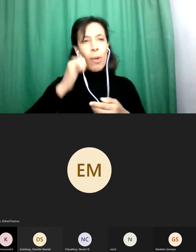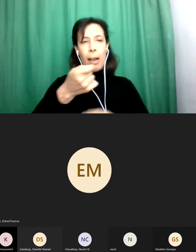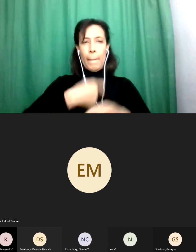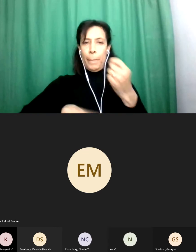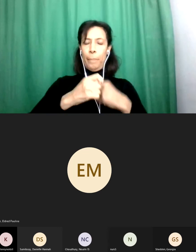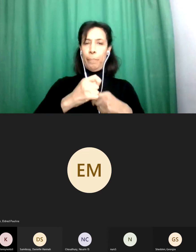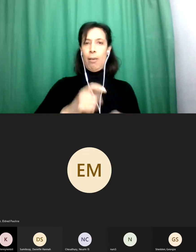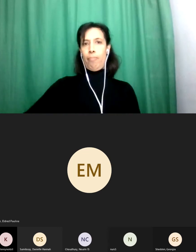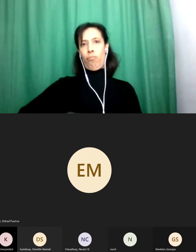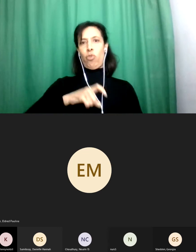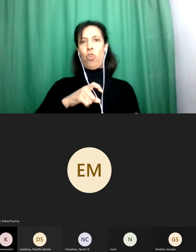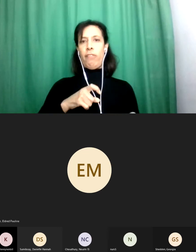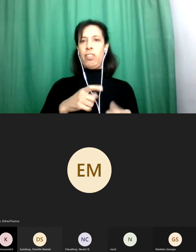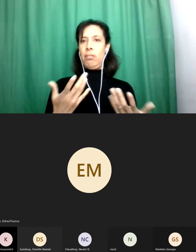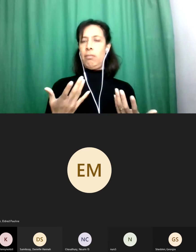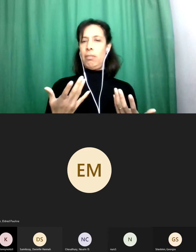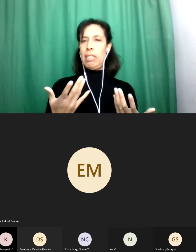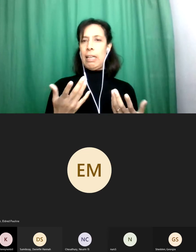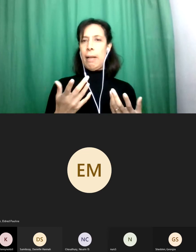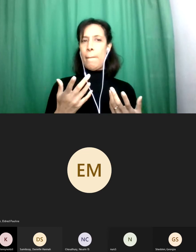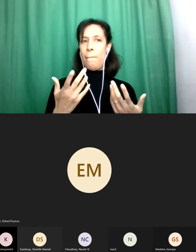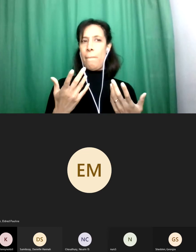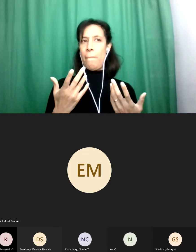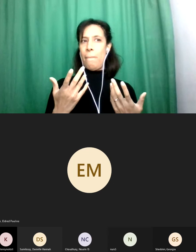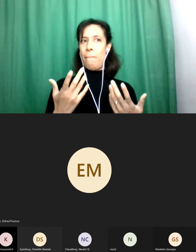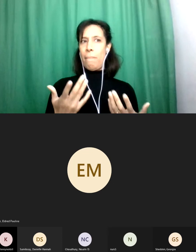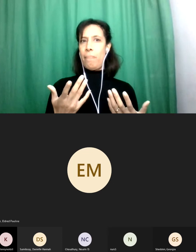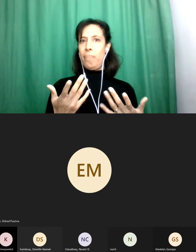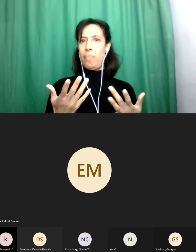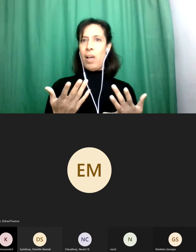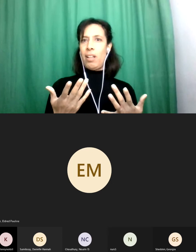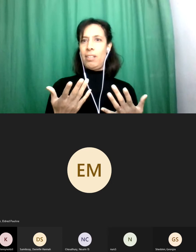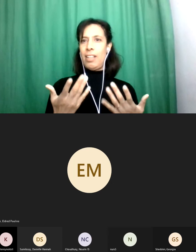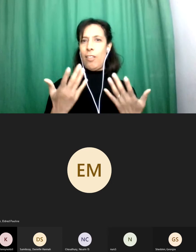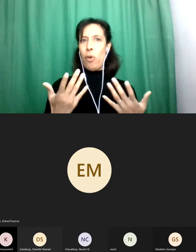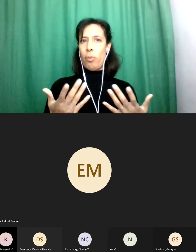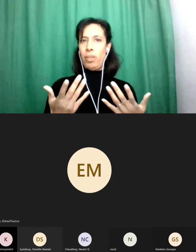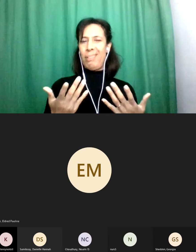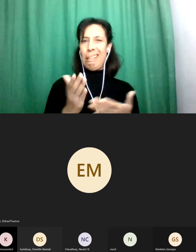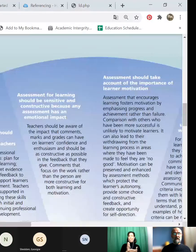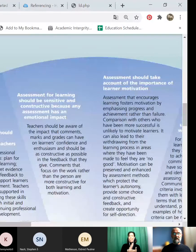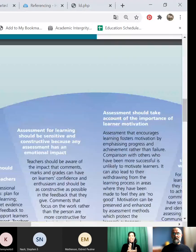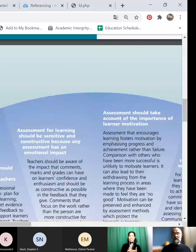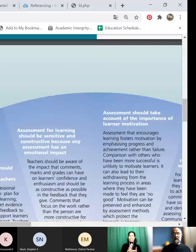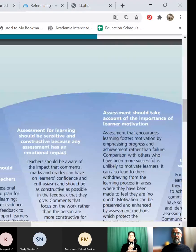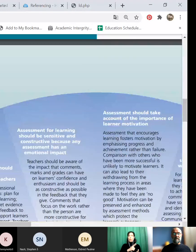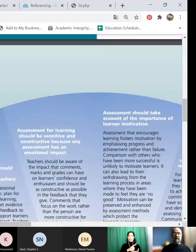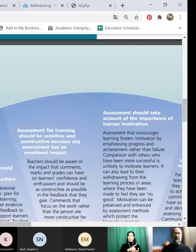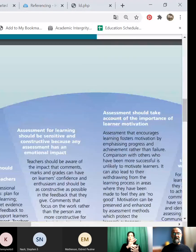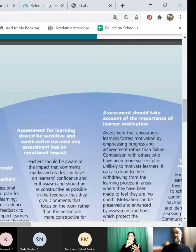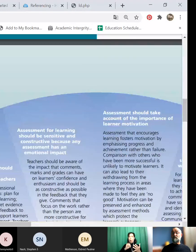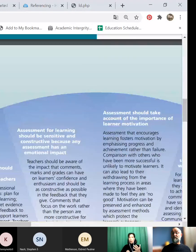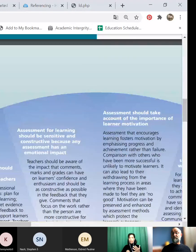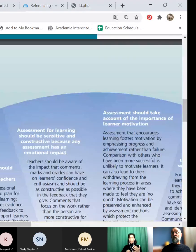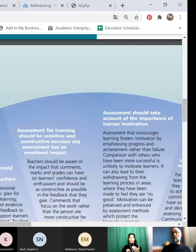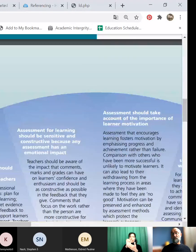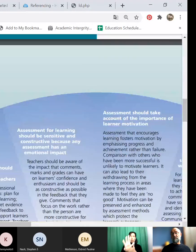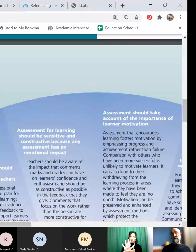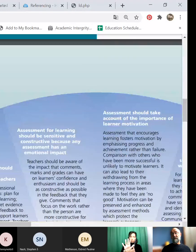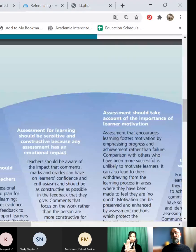stop sharing my screen. So let's go back to this screen, which is about the